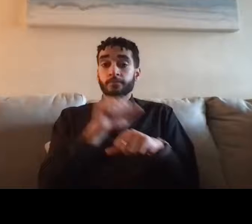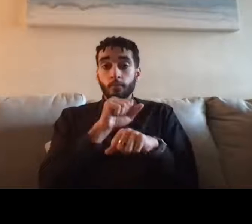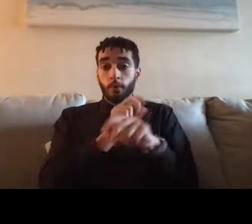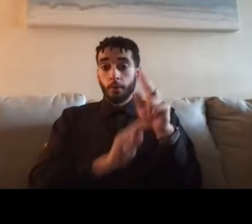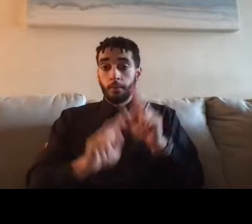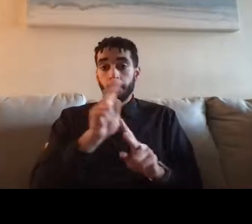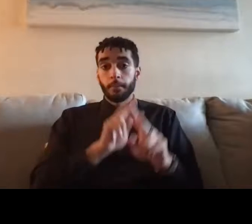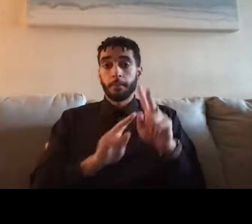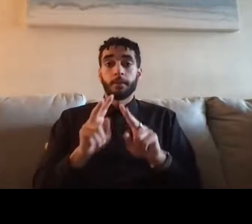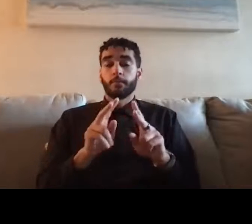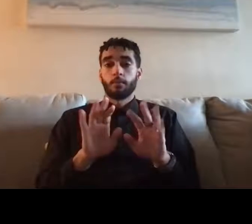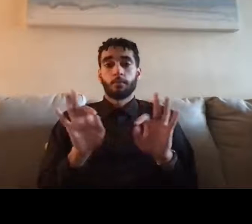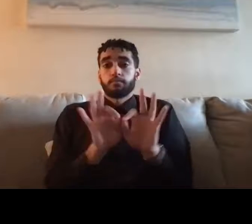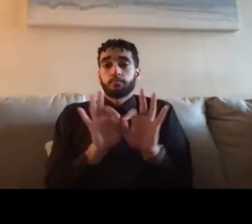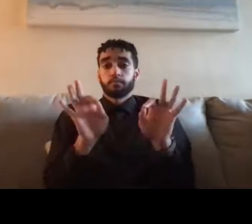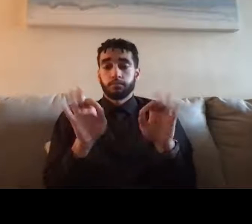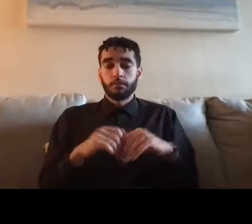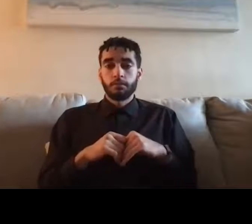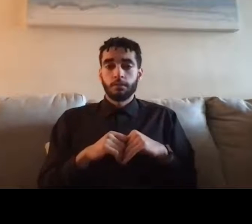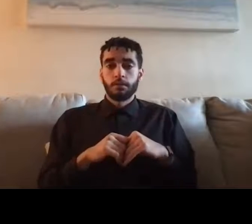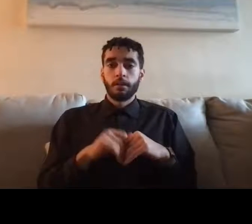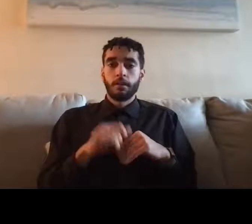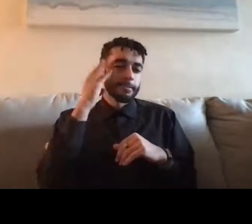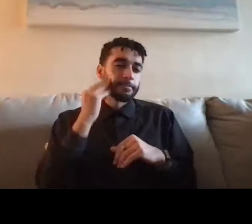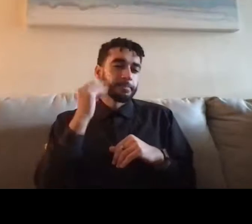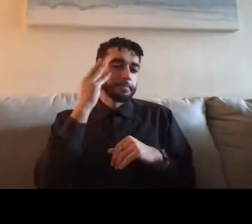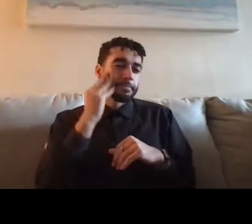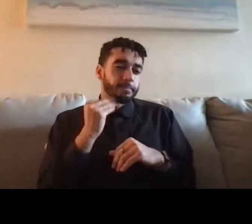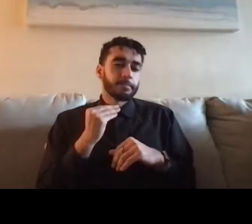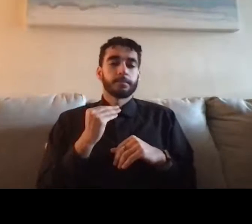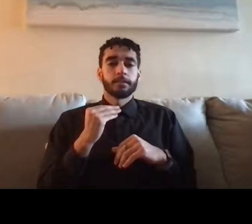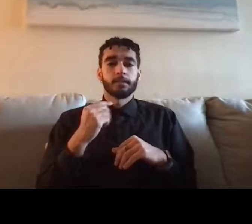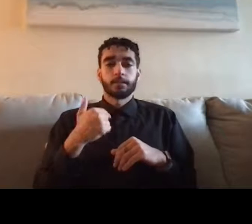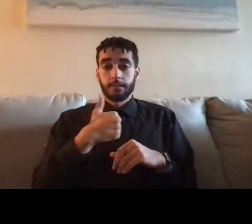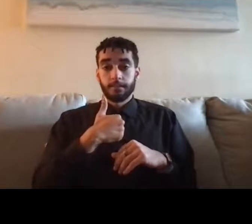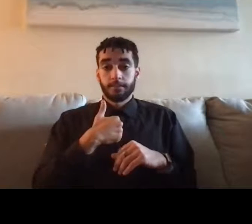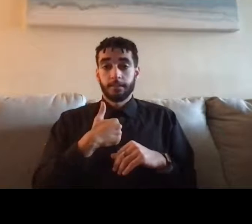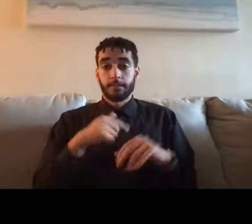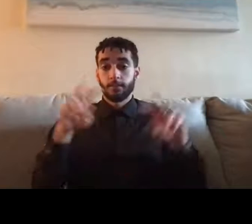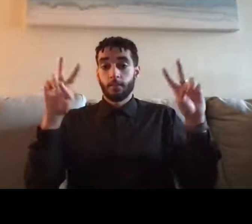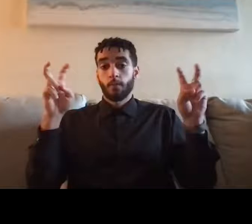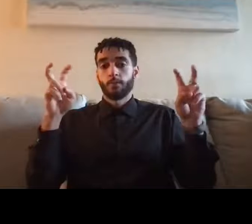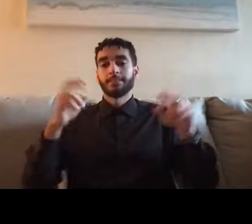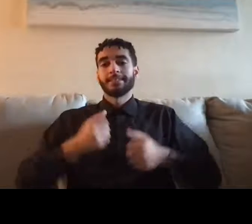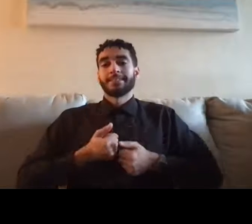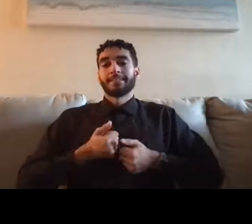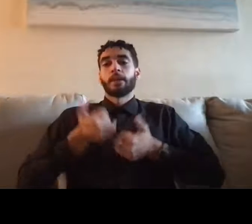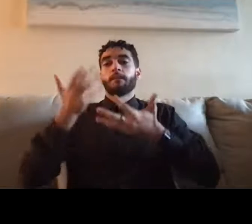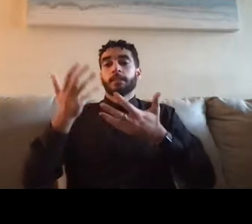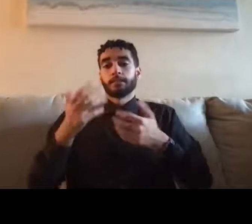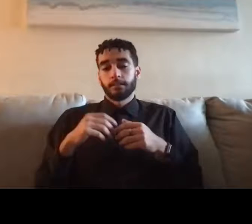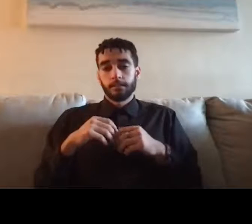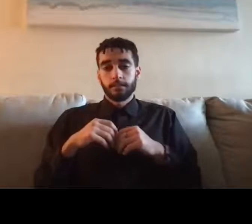supported, and that these experiences, as I said, I made the quote sacrifice as a resident with